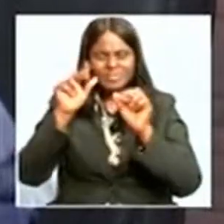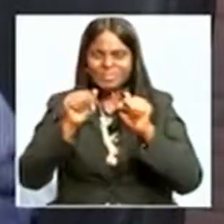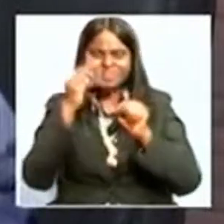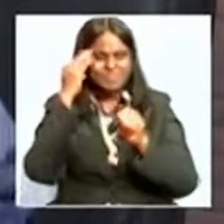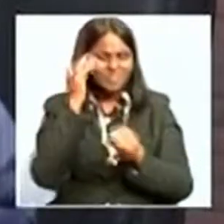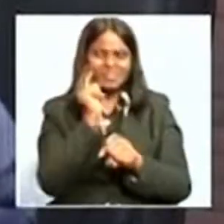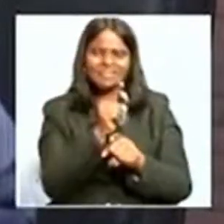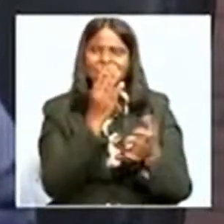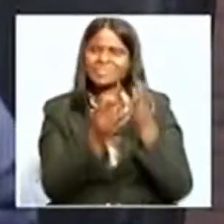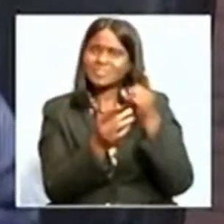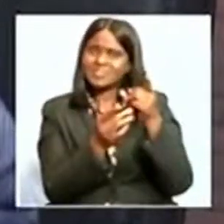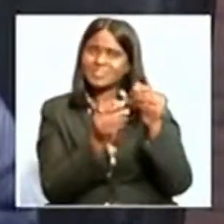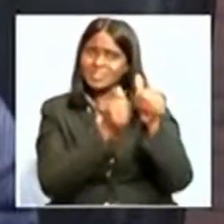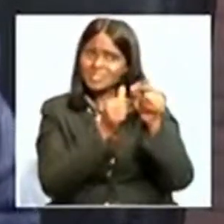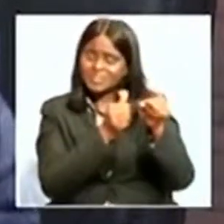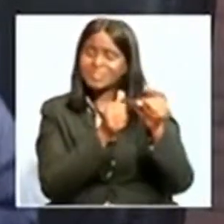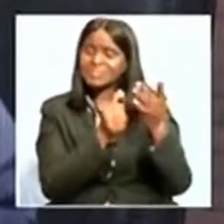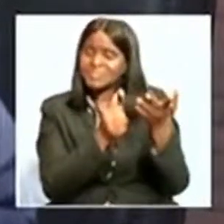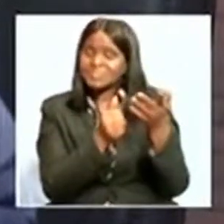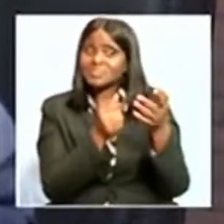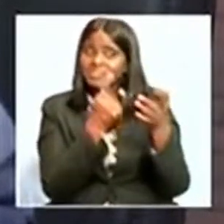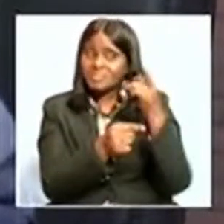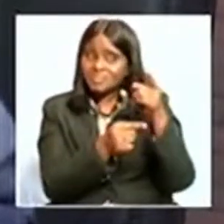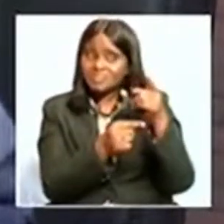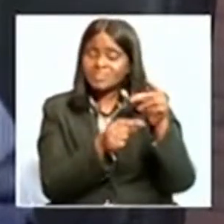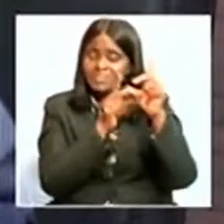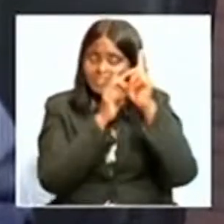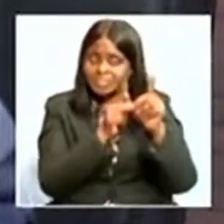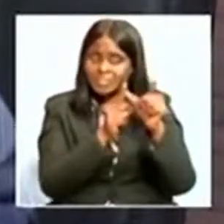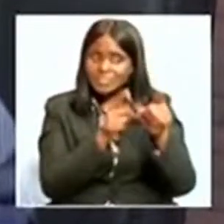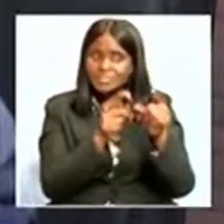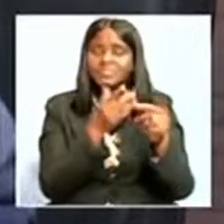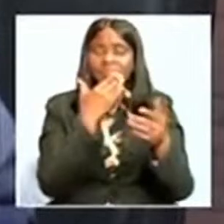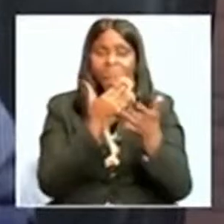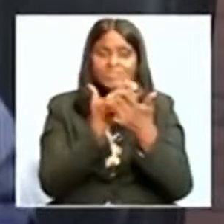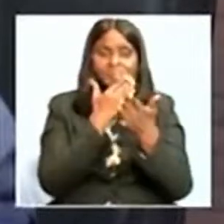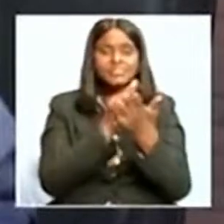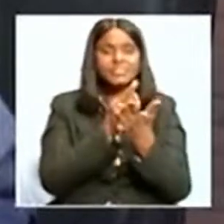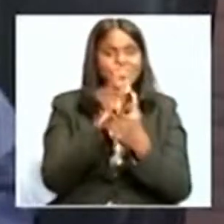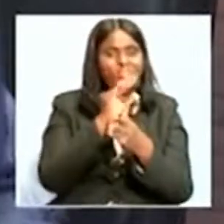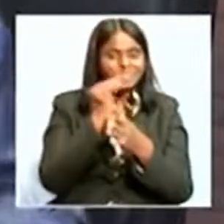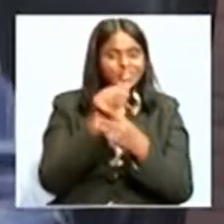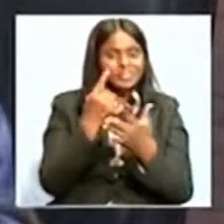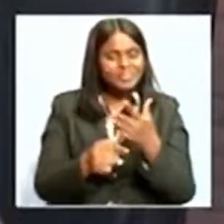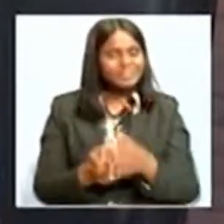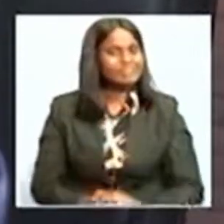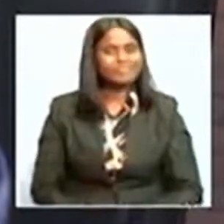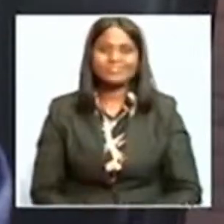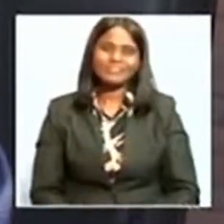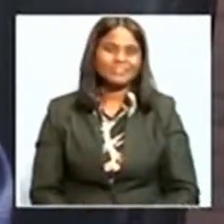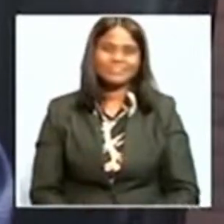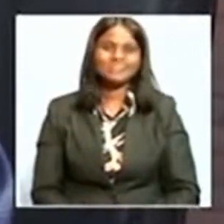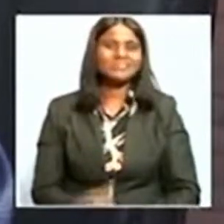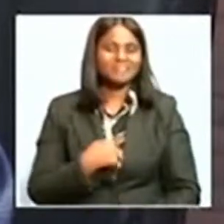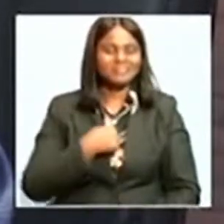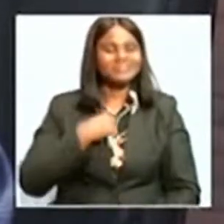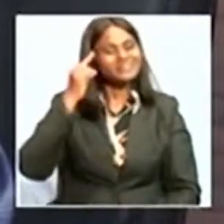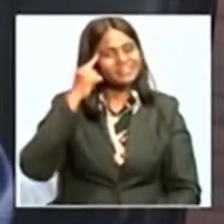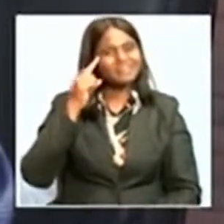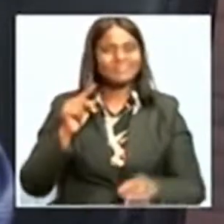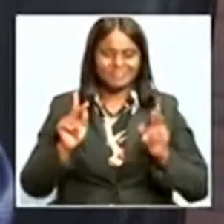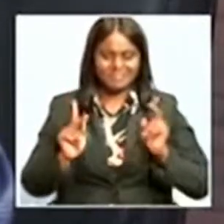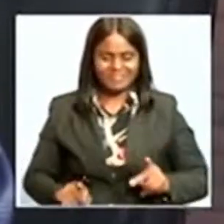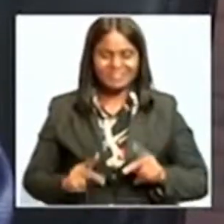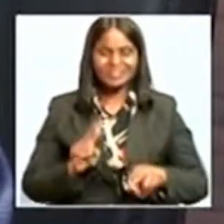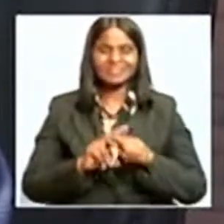establish whether, according to the benchmarks, whether that particular decision was made in good faith. I think, Chair, personally,